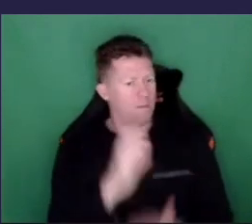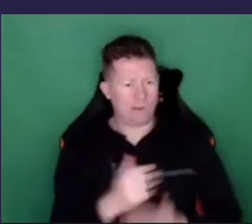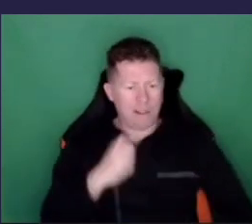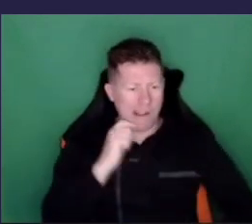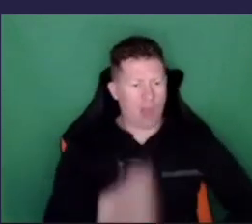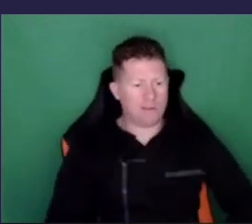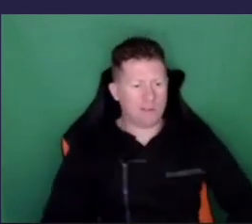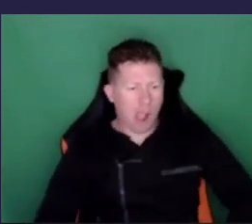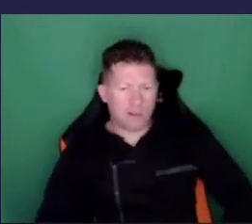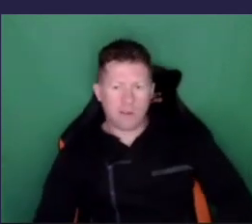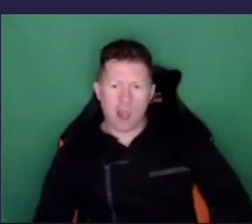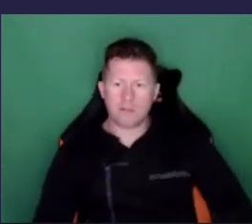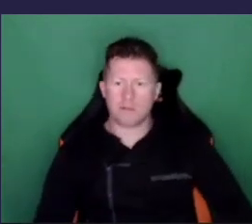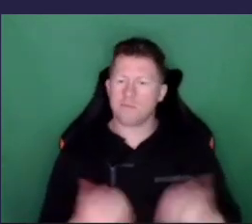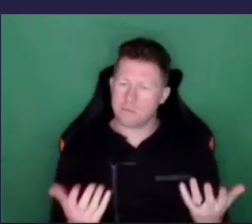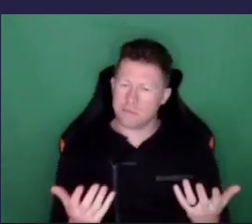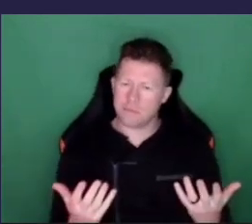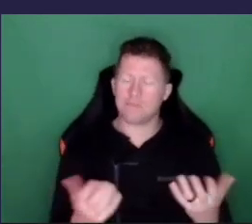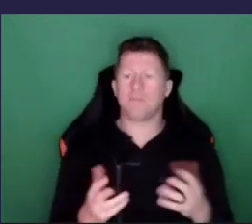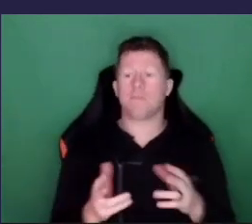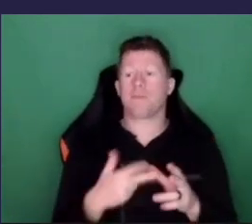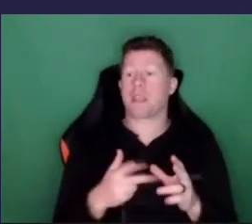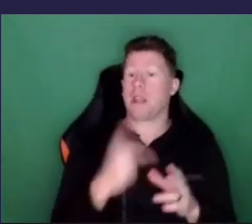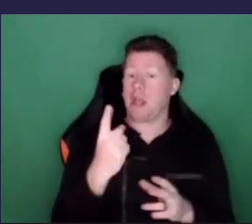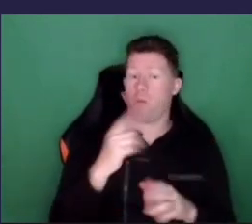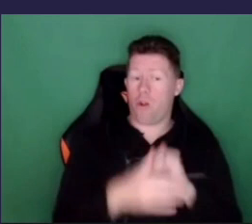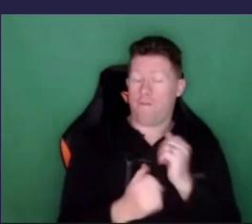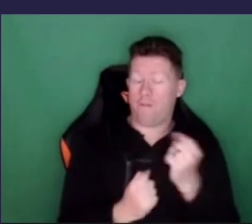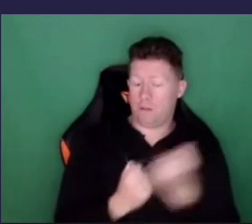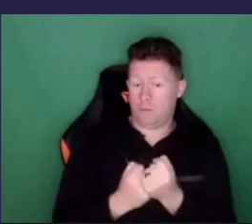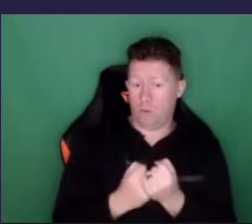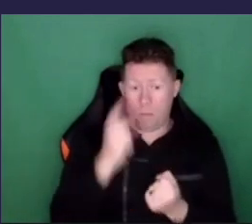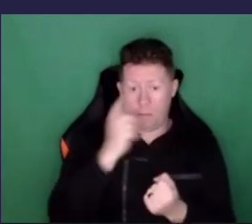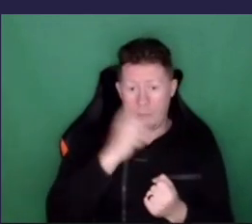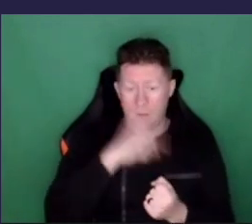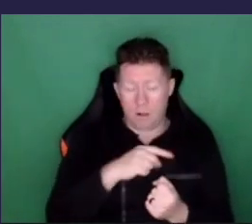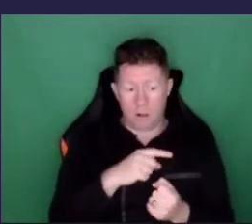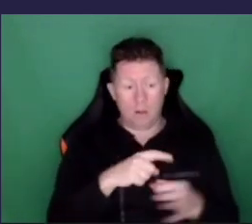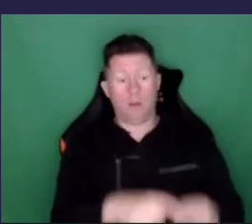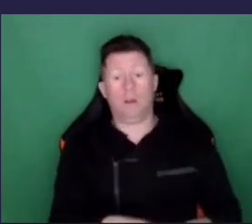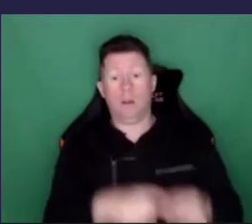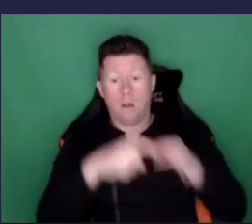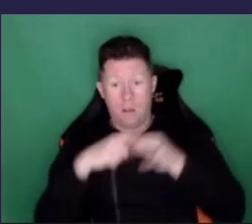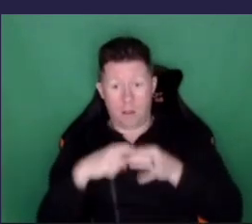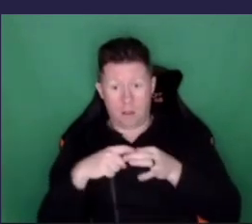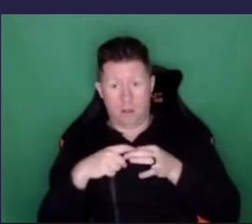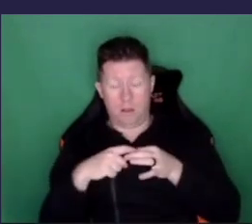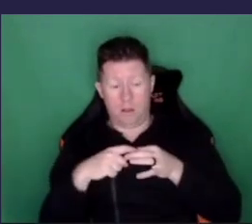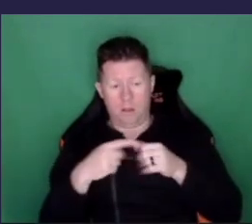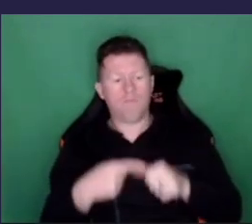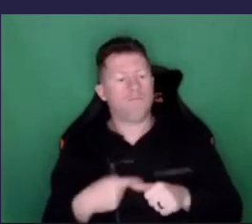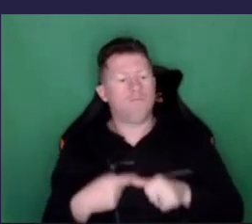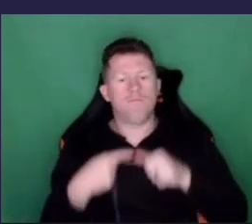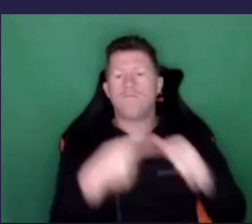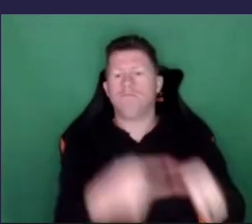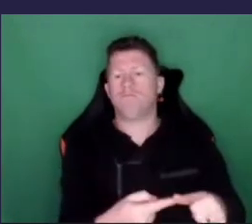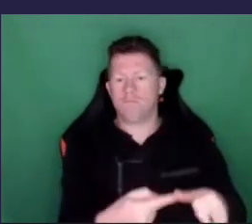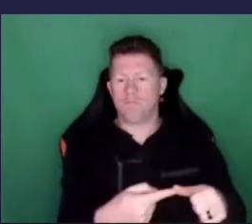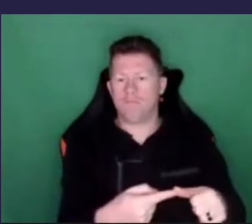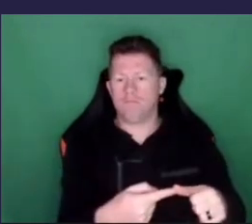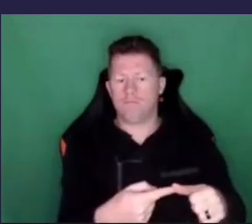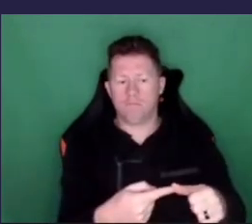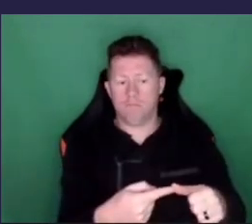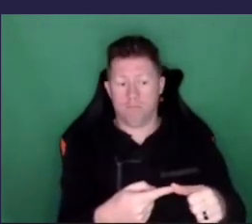Another thing around supporting people is asking questions or answering questions other people in the setting might have. Do they